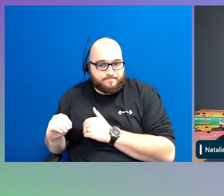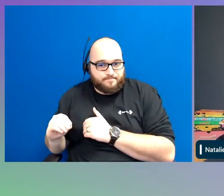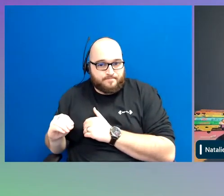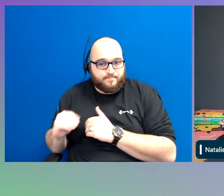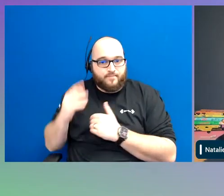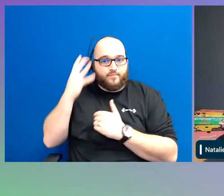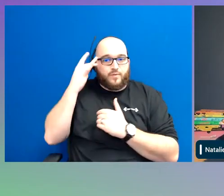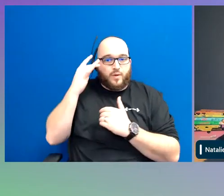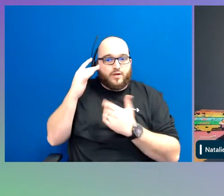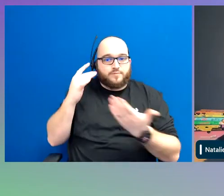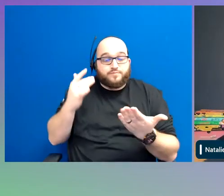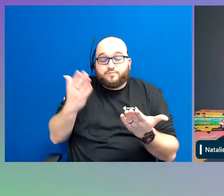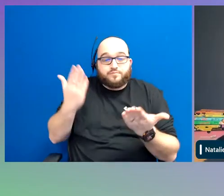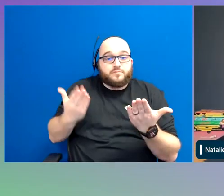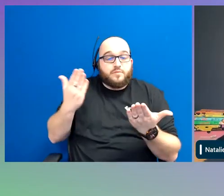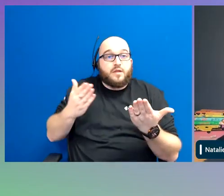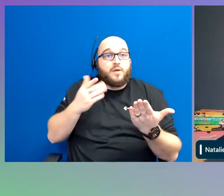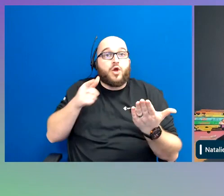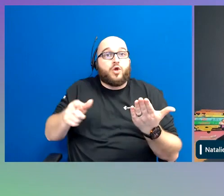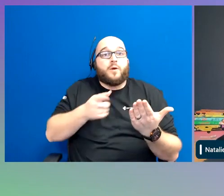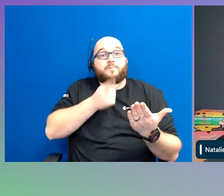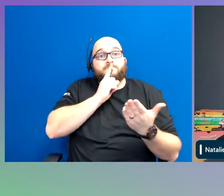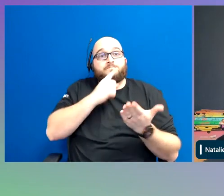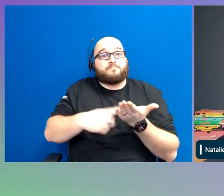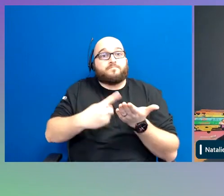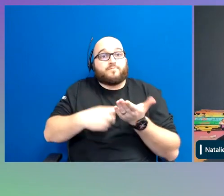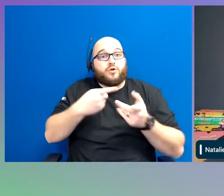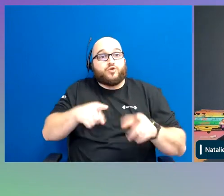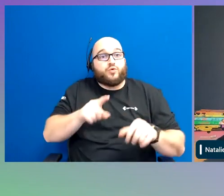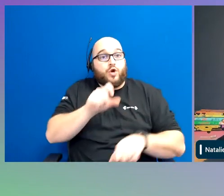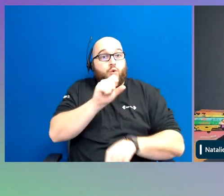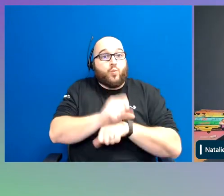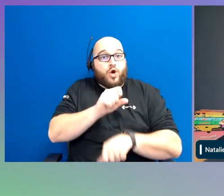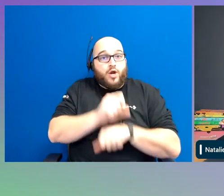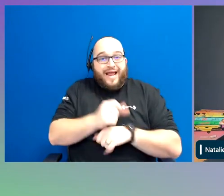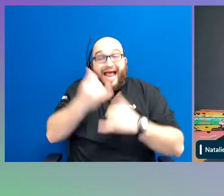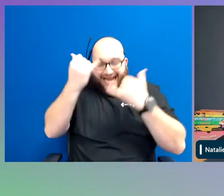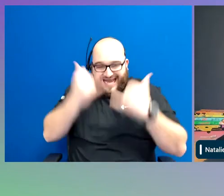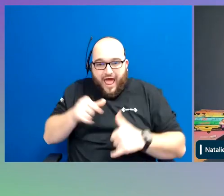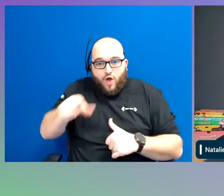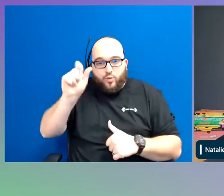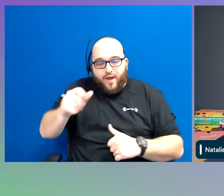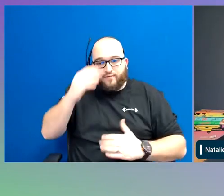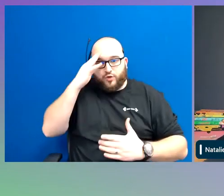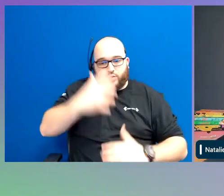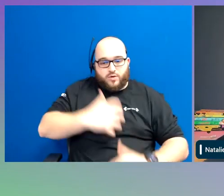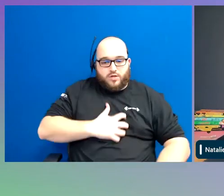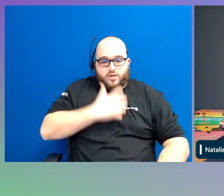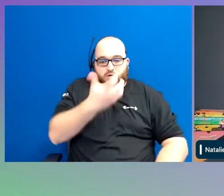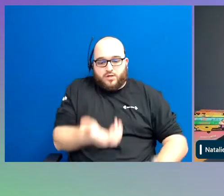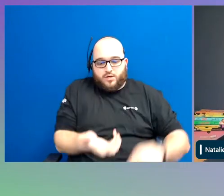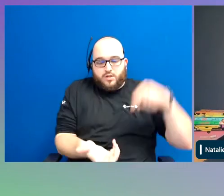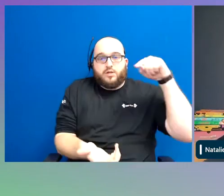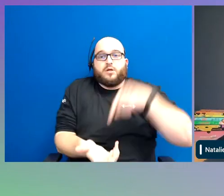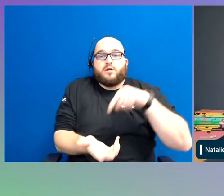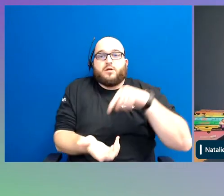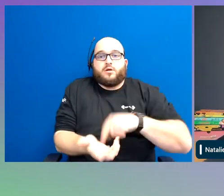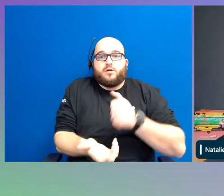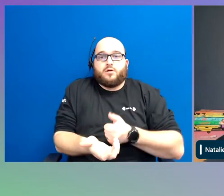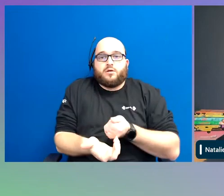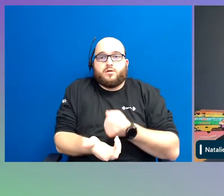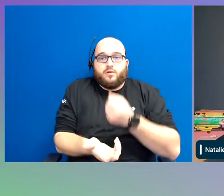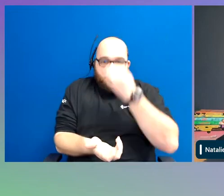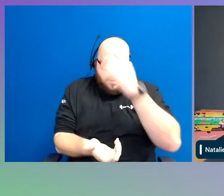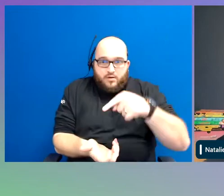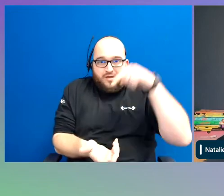disclosing things that you may not have talked about at work if you don't wish to. There's a lot more factors when it comes to colleagues. I've